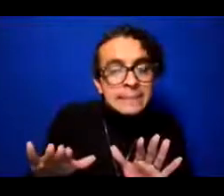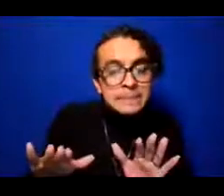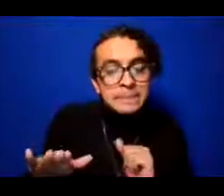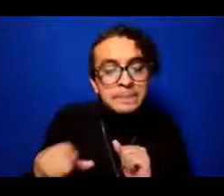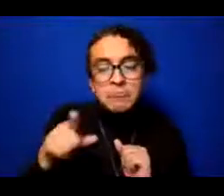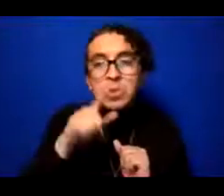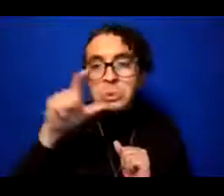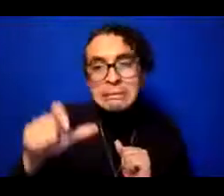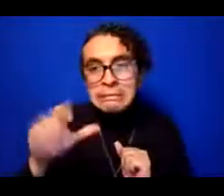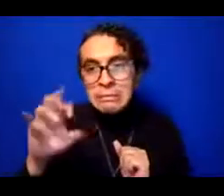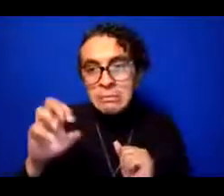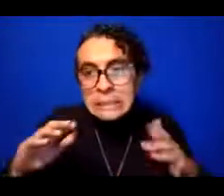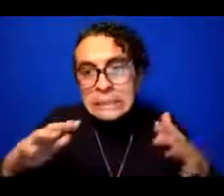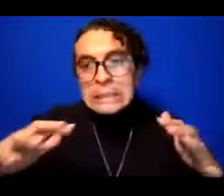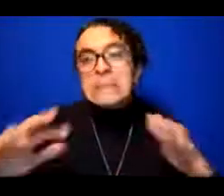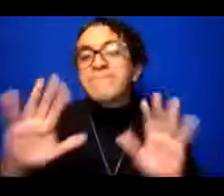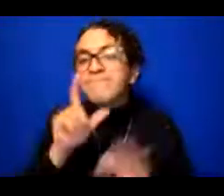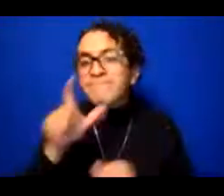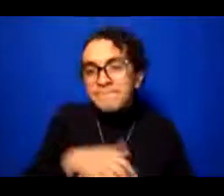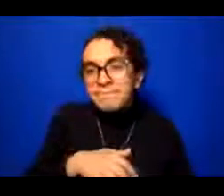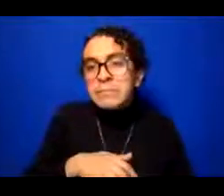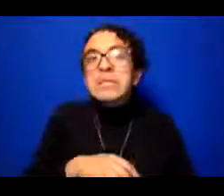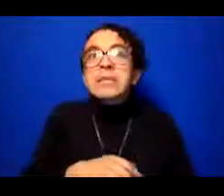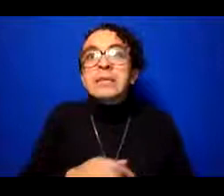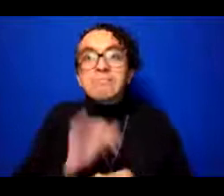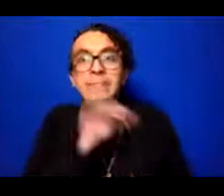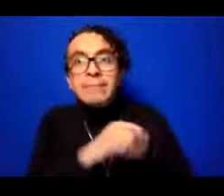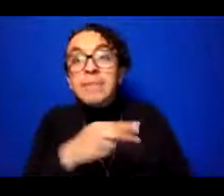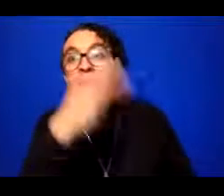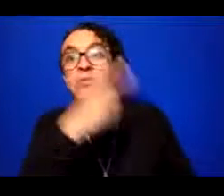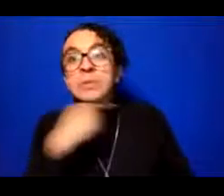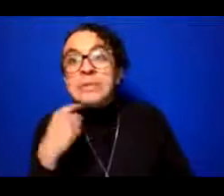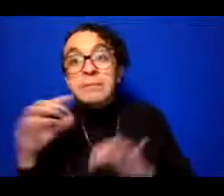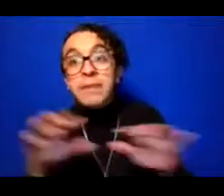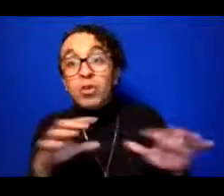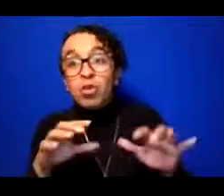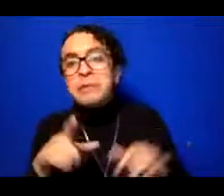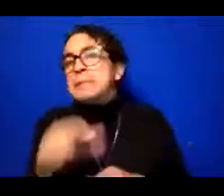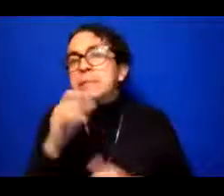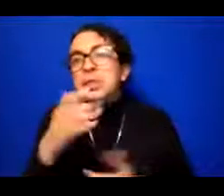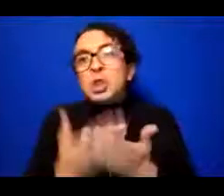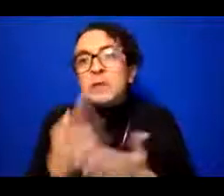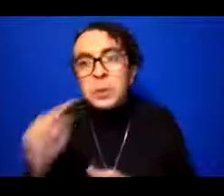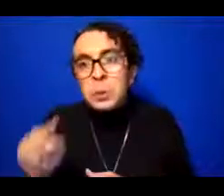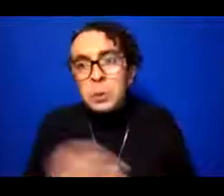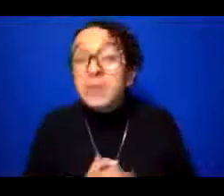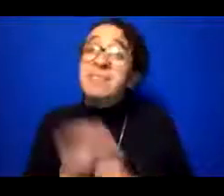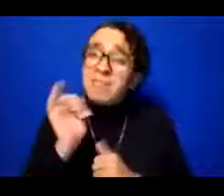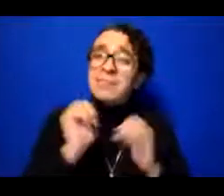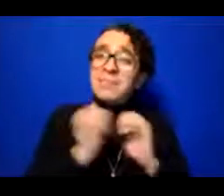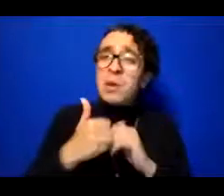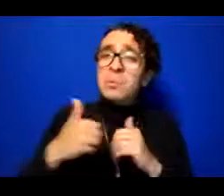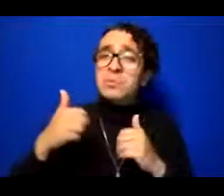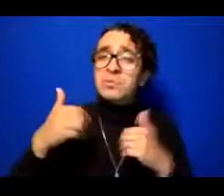to be this anxious, or maybe that high risk behavior is not in your best interest. And that's how teens typically get themselves